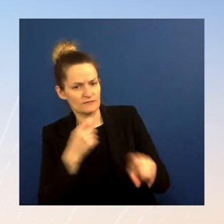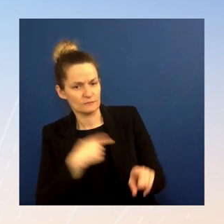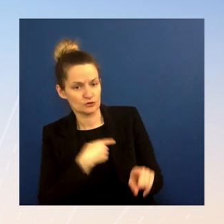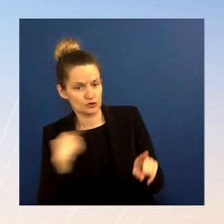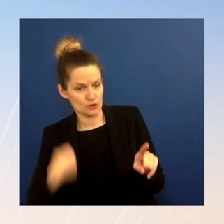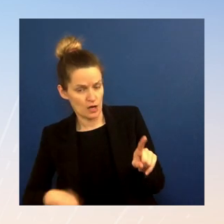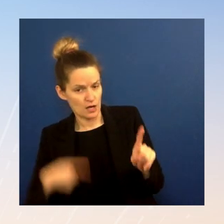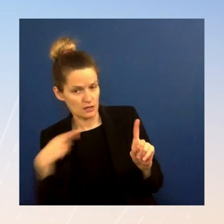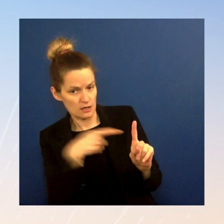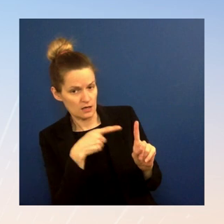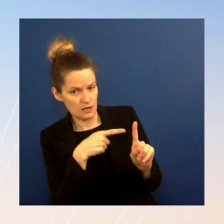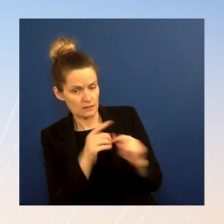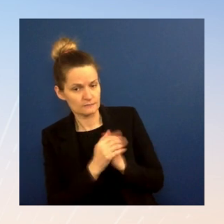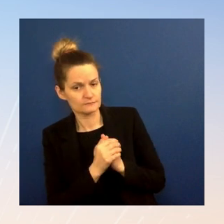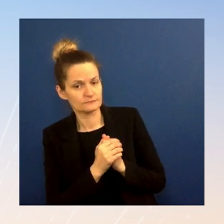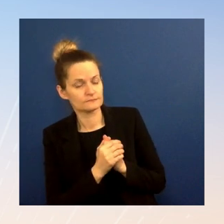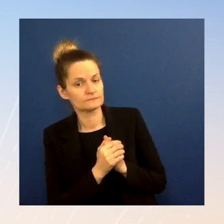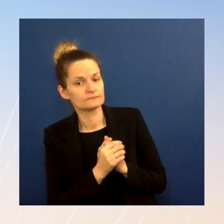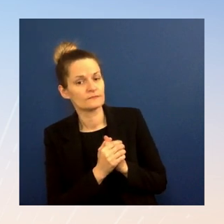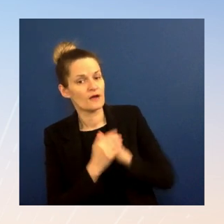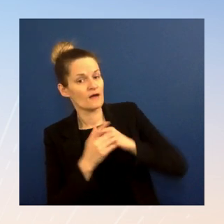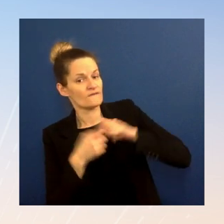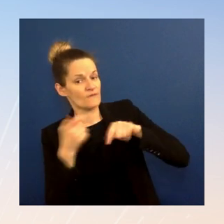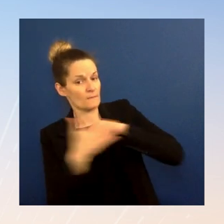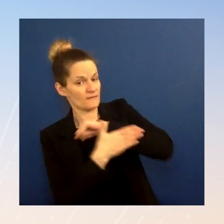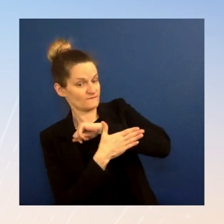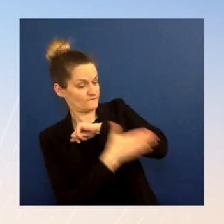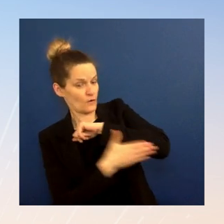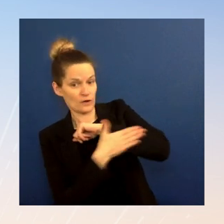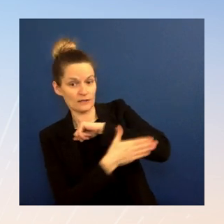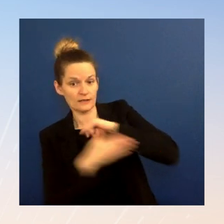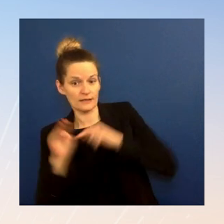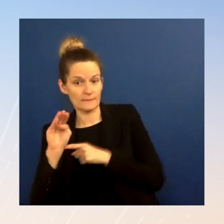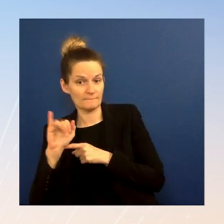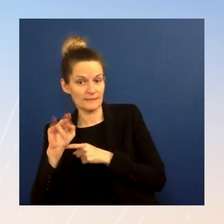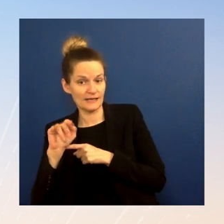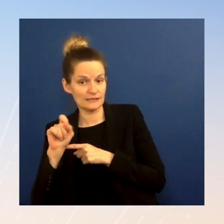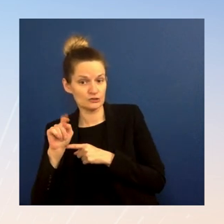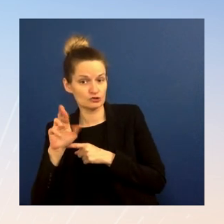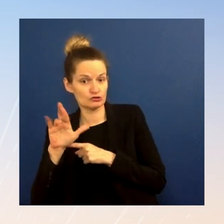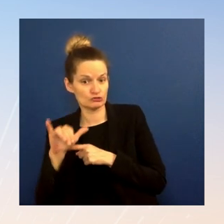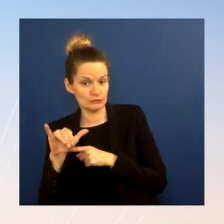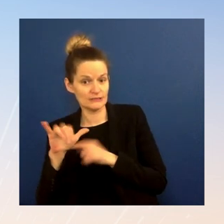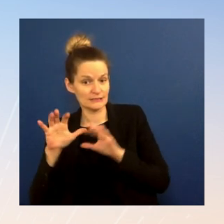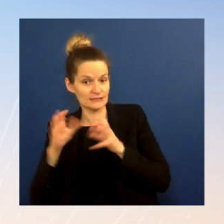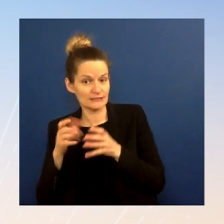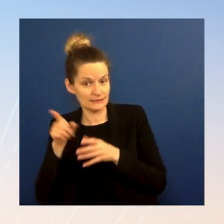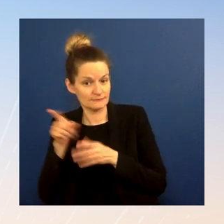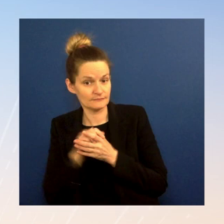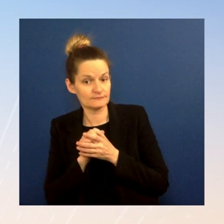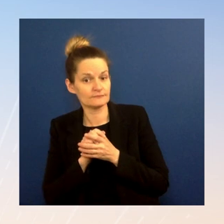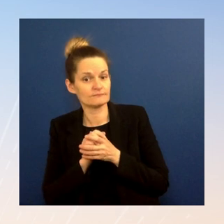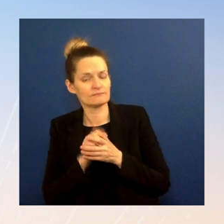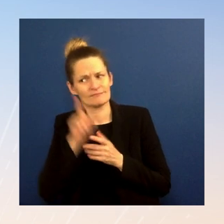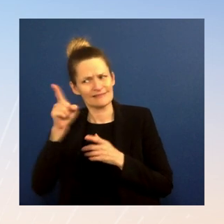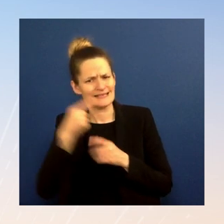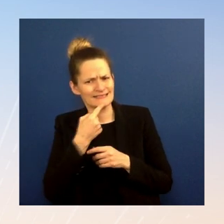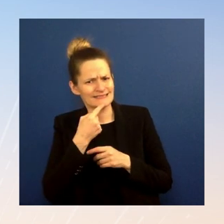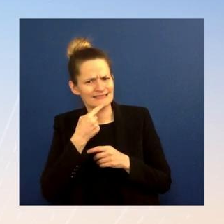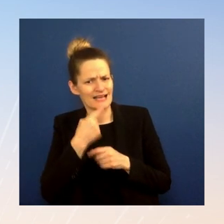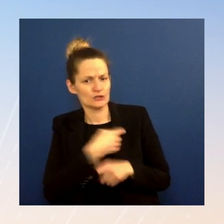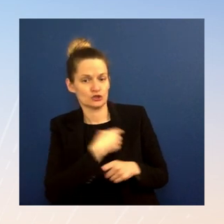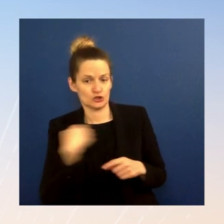Yi, who told Spanish officials on a call, China is not a party to the crisis, nor does it want